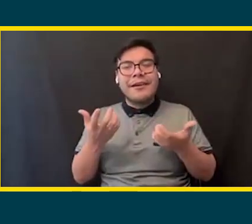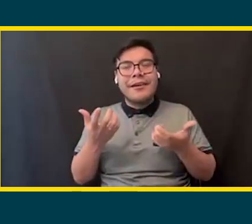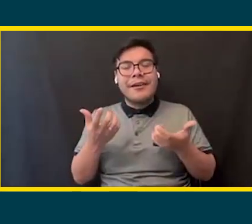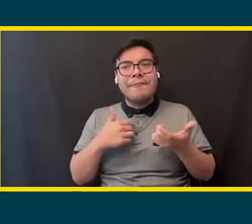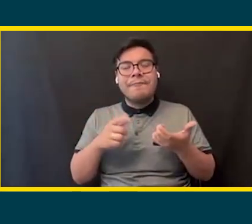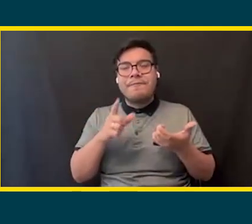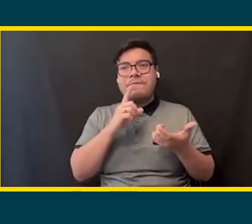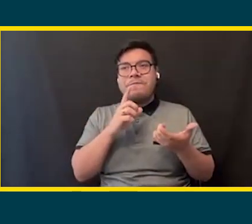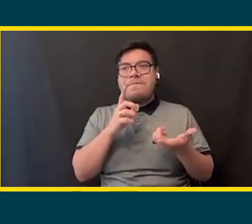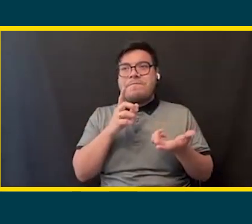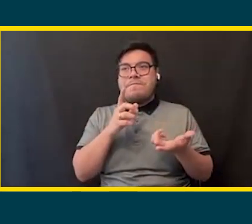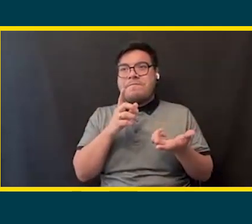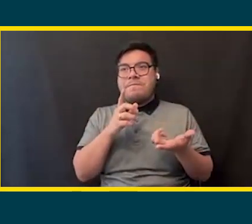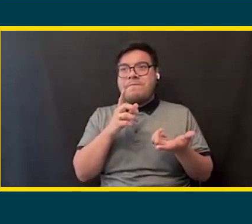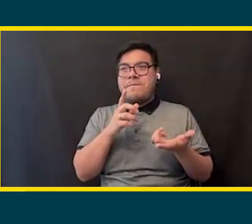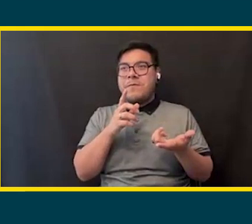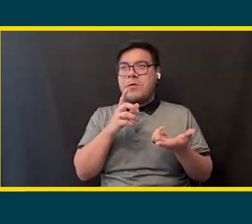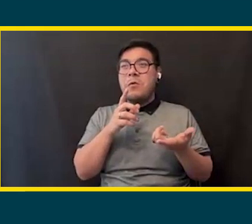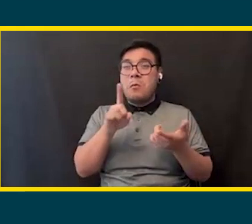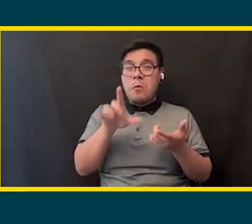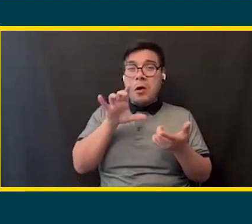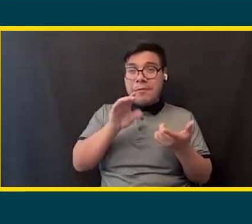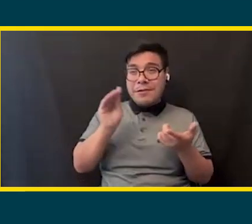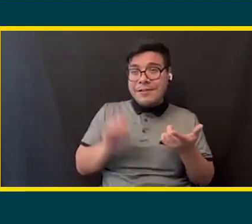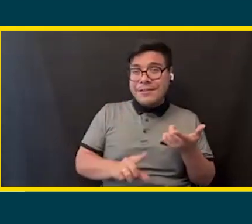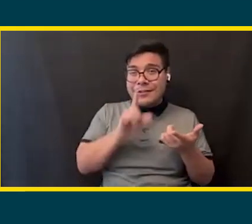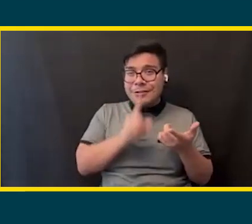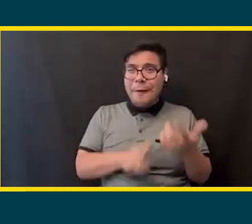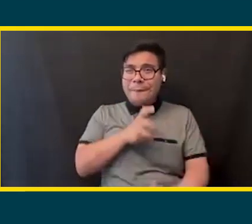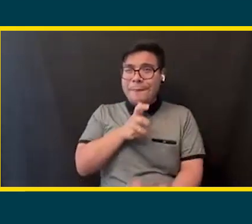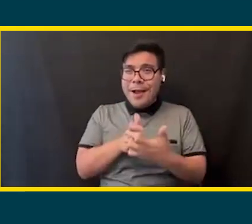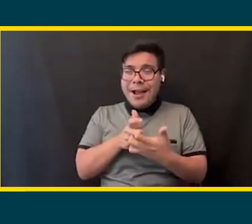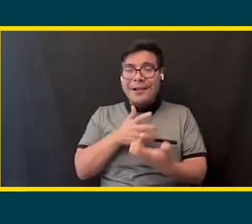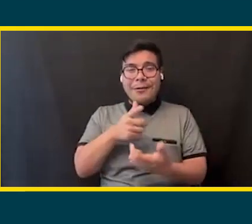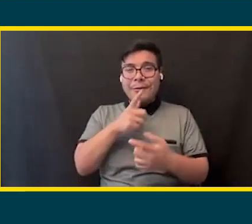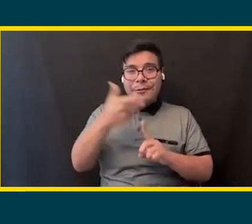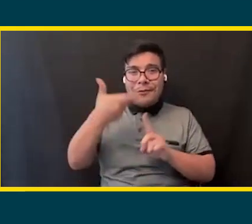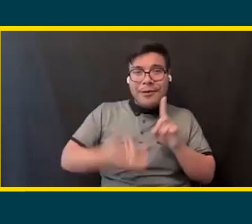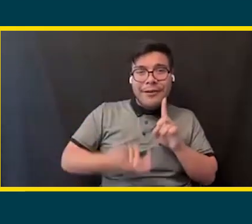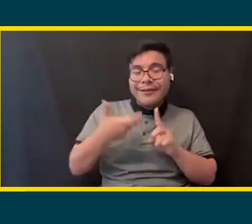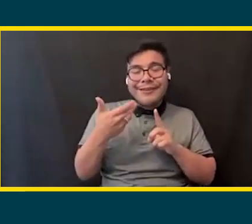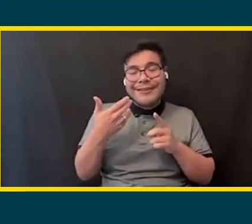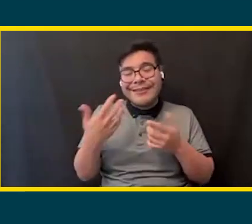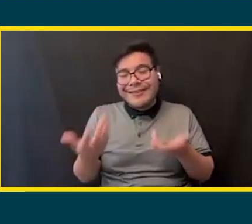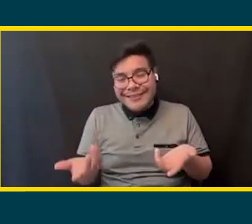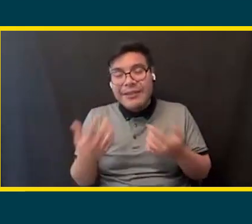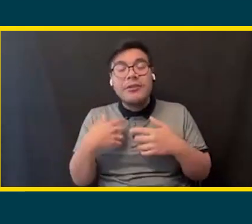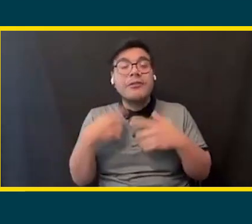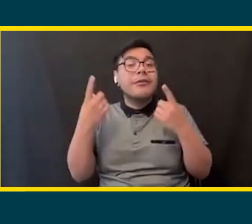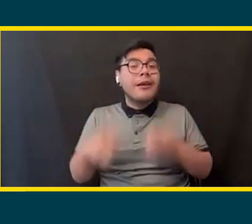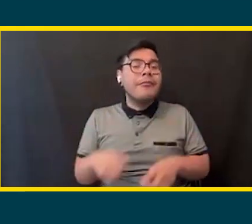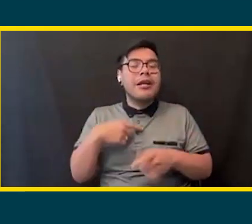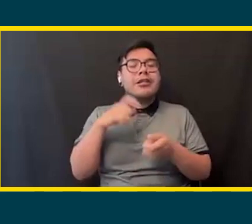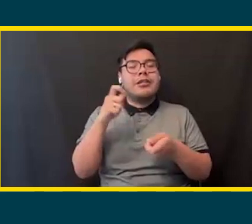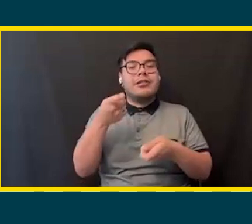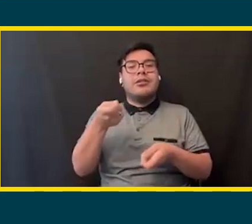really felt 100% sure if that was my true identity. What I started to do was I changed my pronouns, I